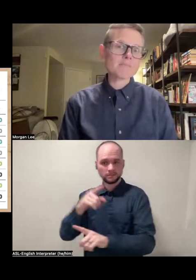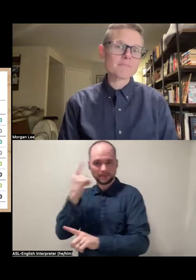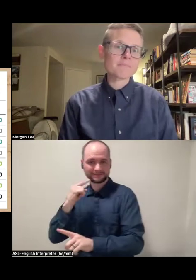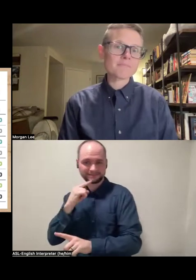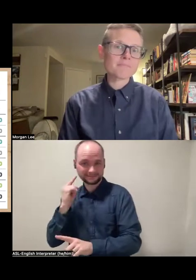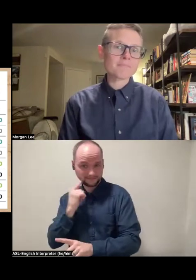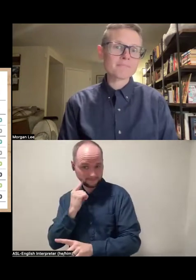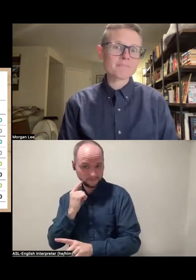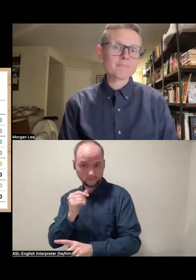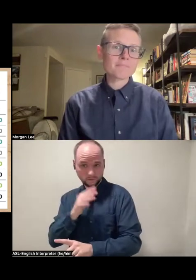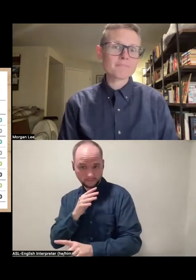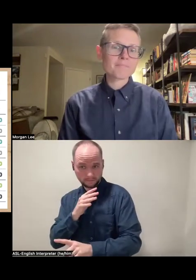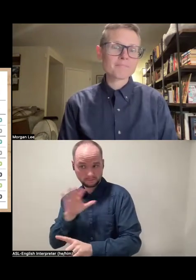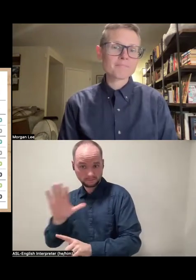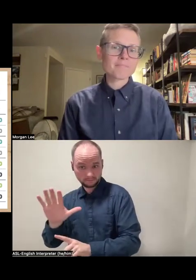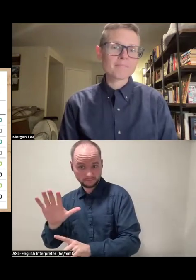makes.